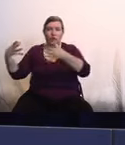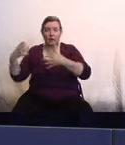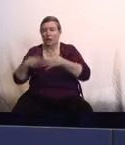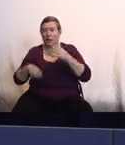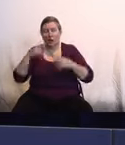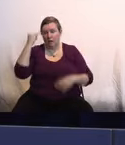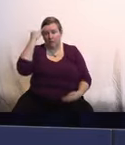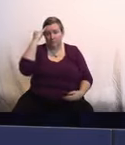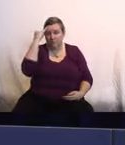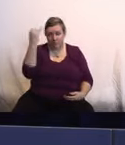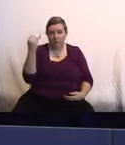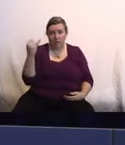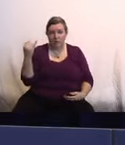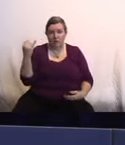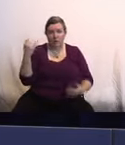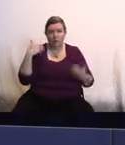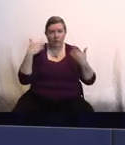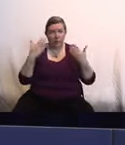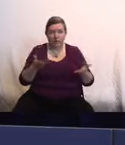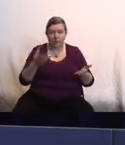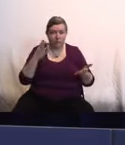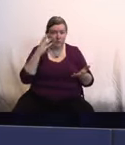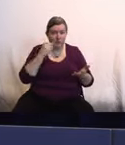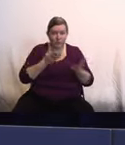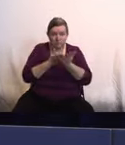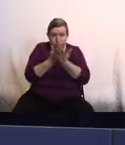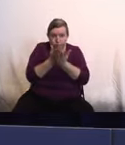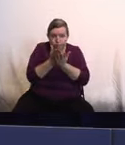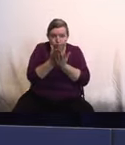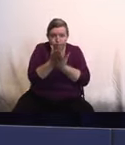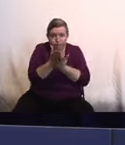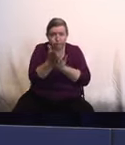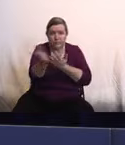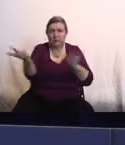there. Nothing compares to what they've been through.